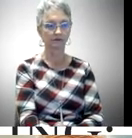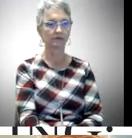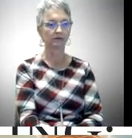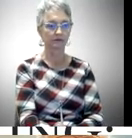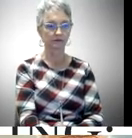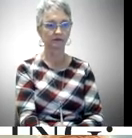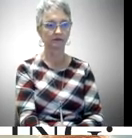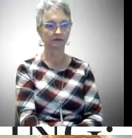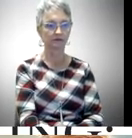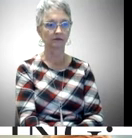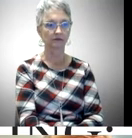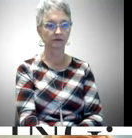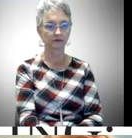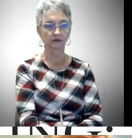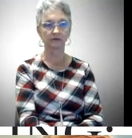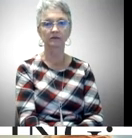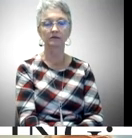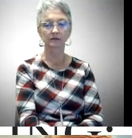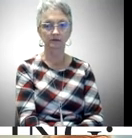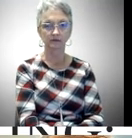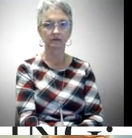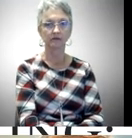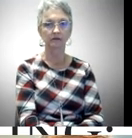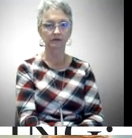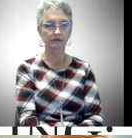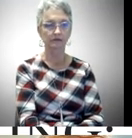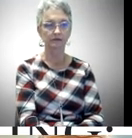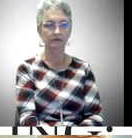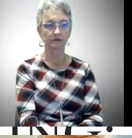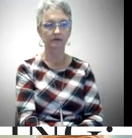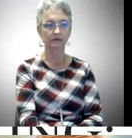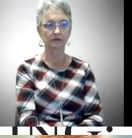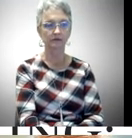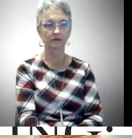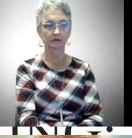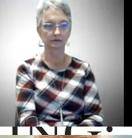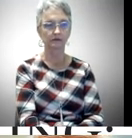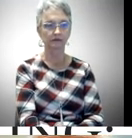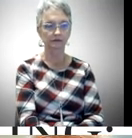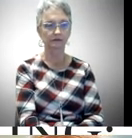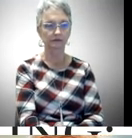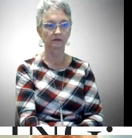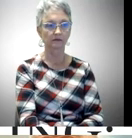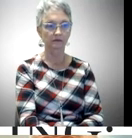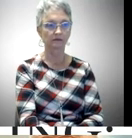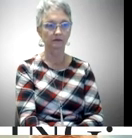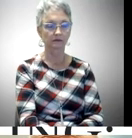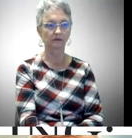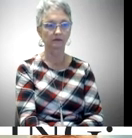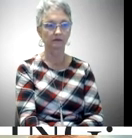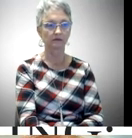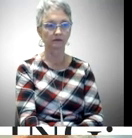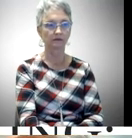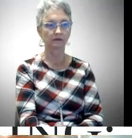lawyers and advocates and the courts to enforce it. And I think that's the next phase that we're entering, in making